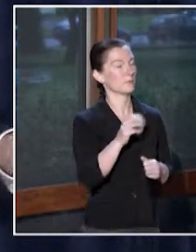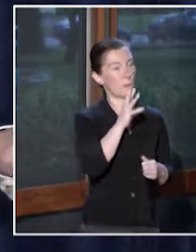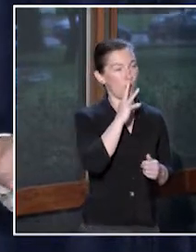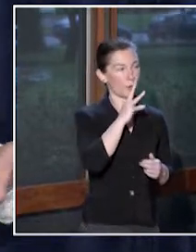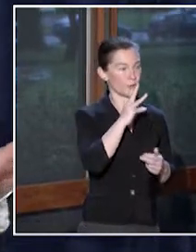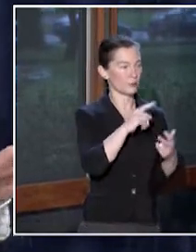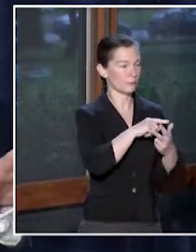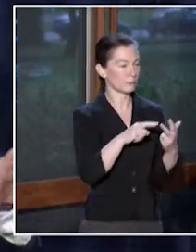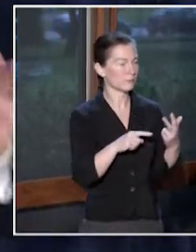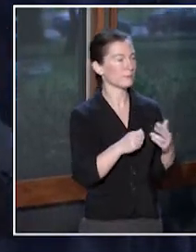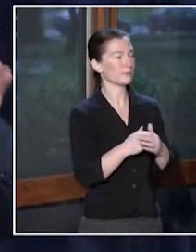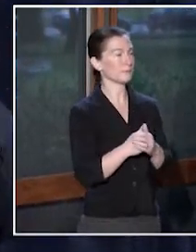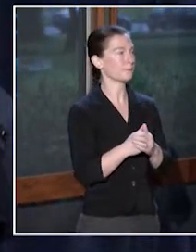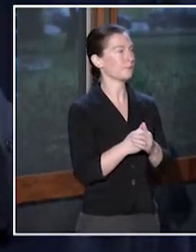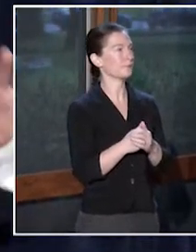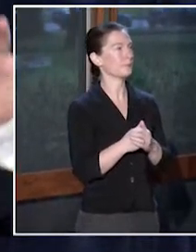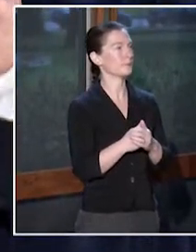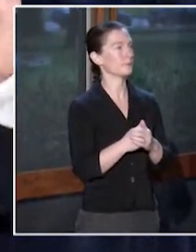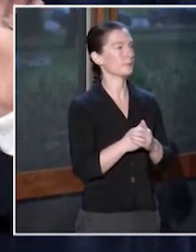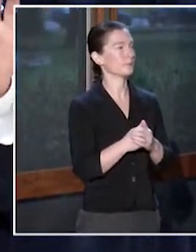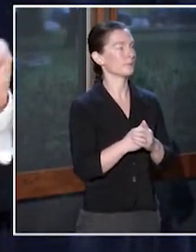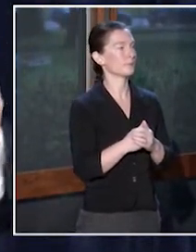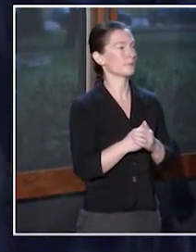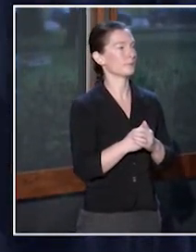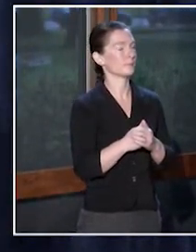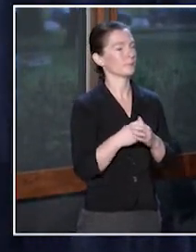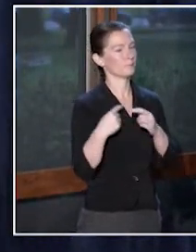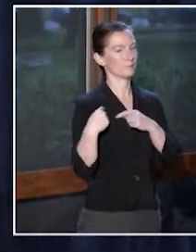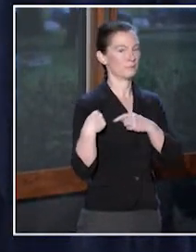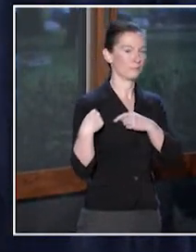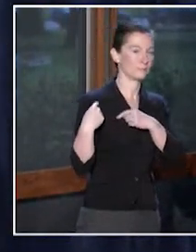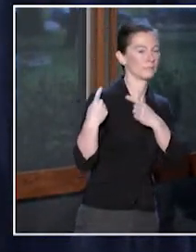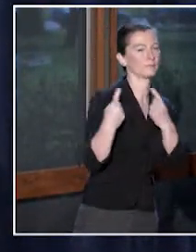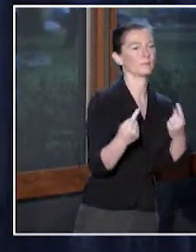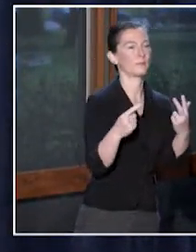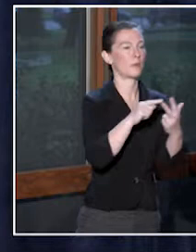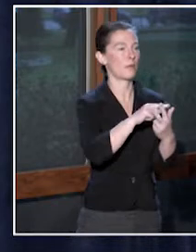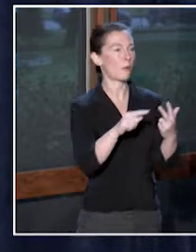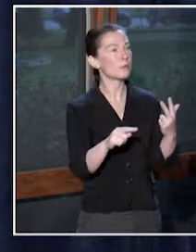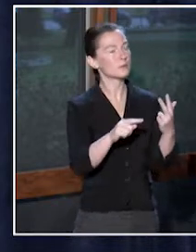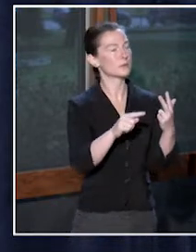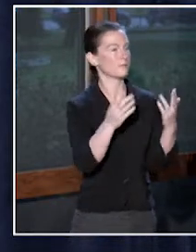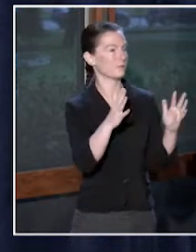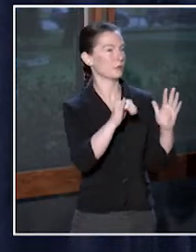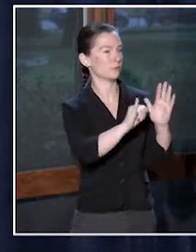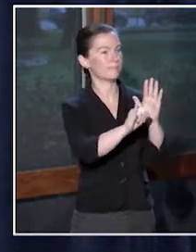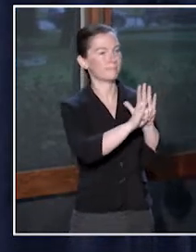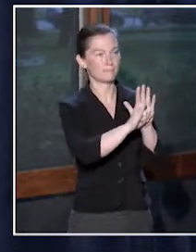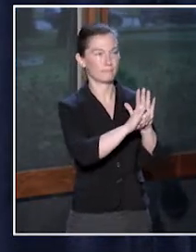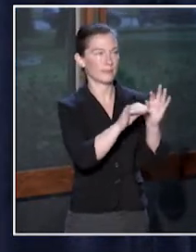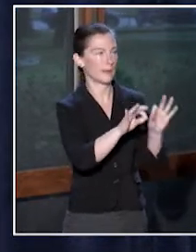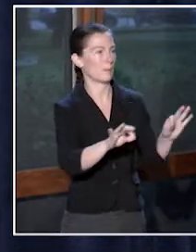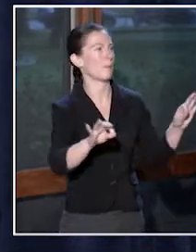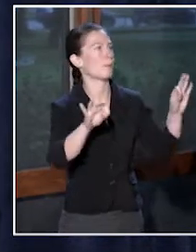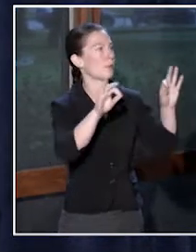Ever since antiquity, those have been identified as the essential elements to